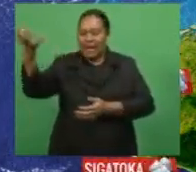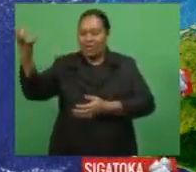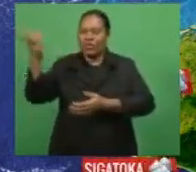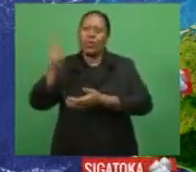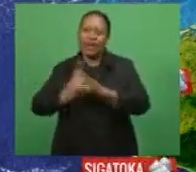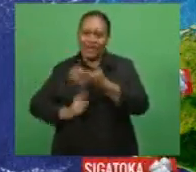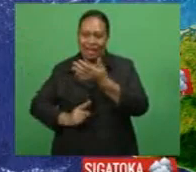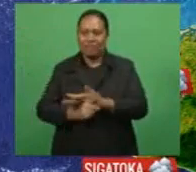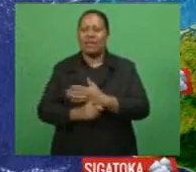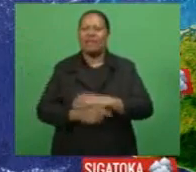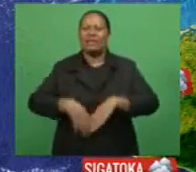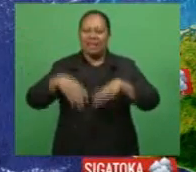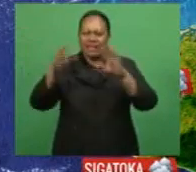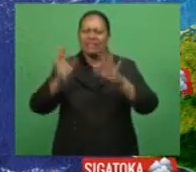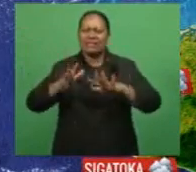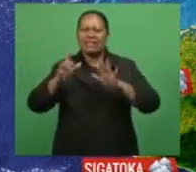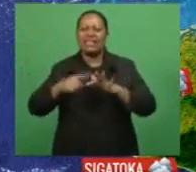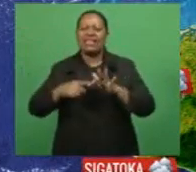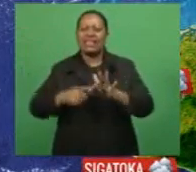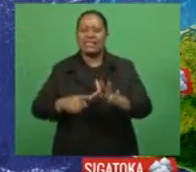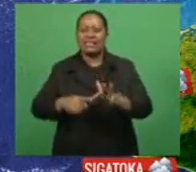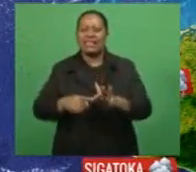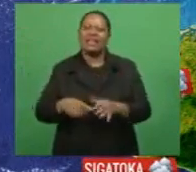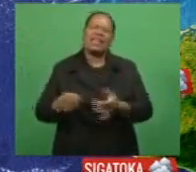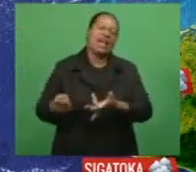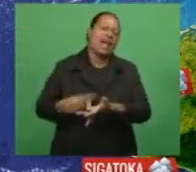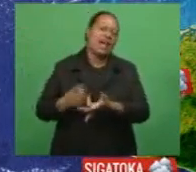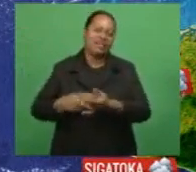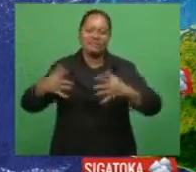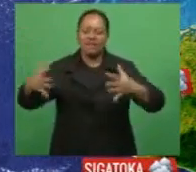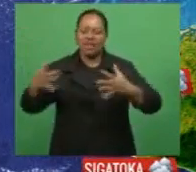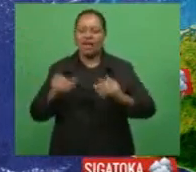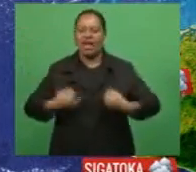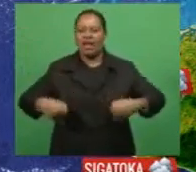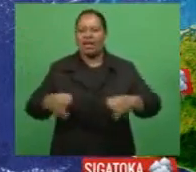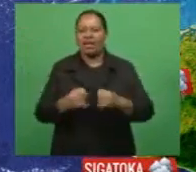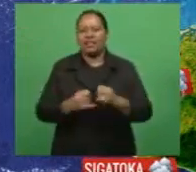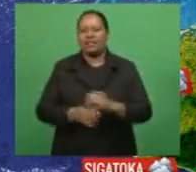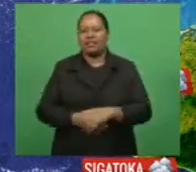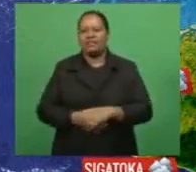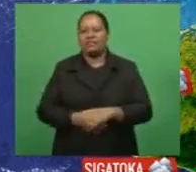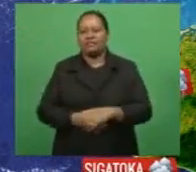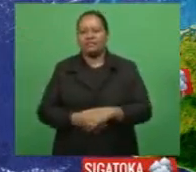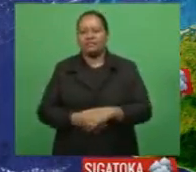brief showers over eastern and interior parts of the larger islands.